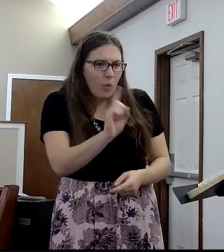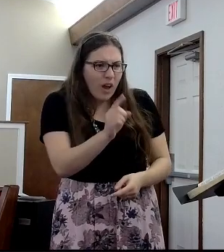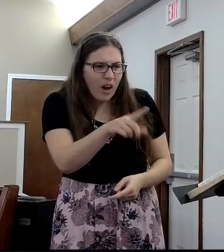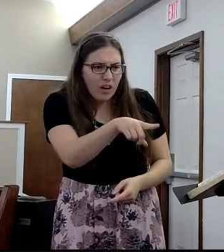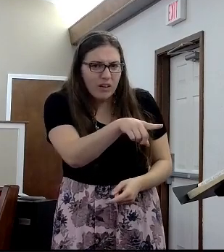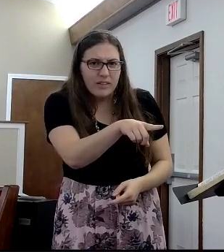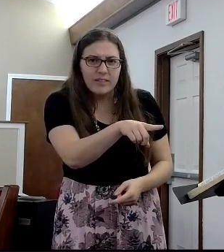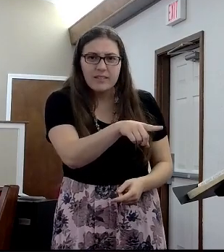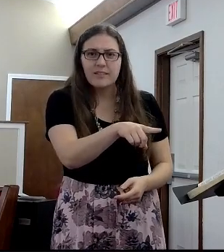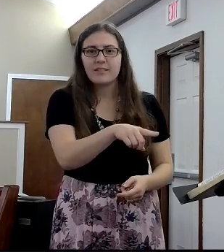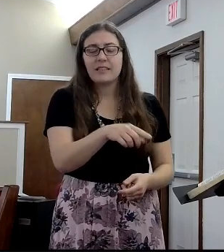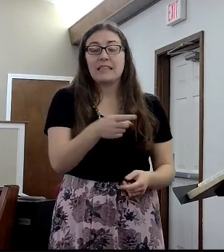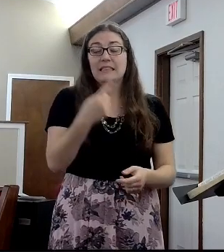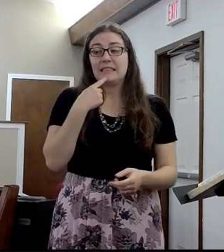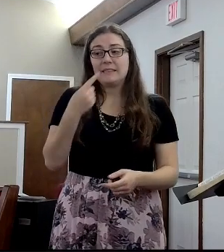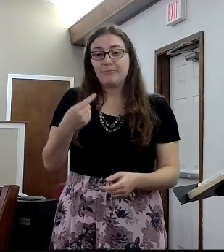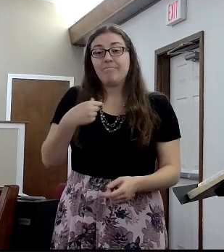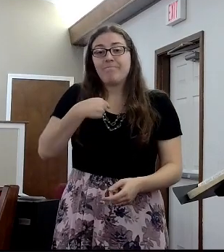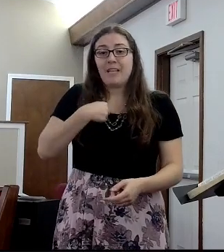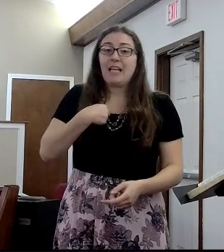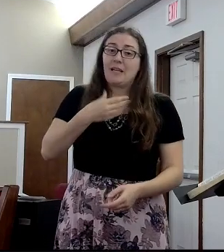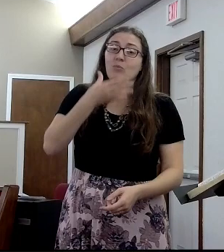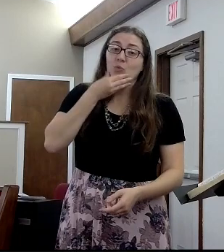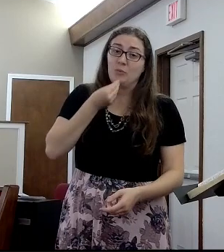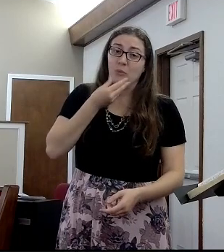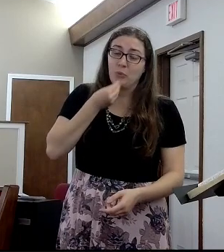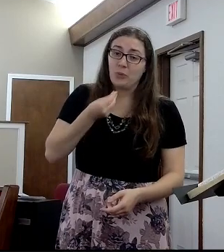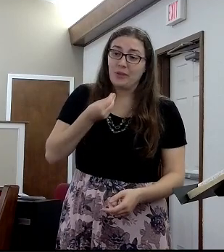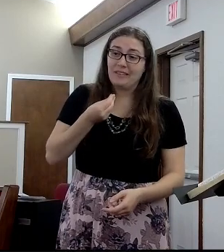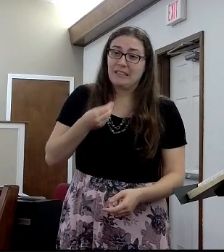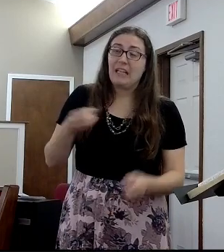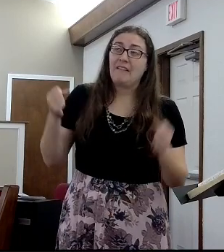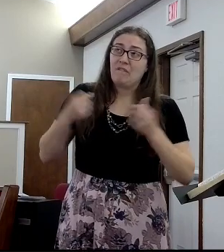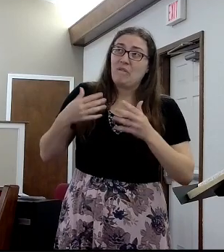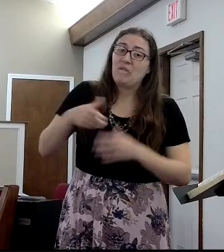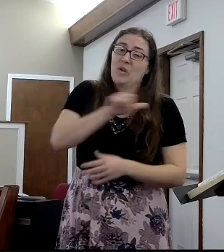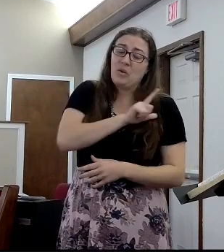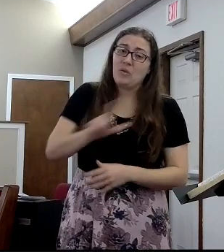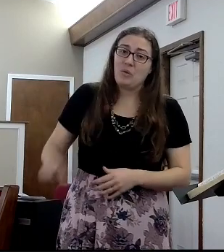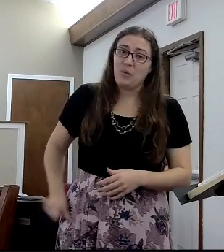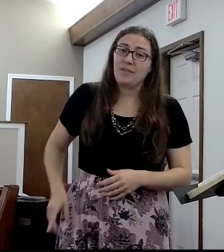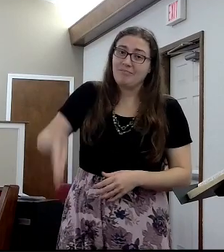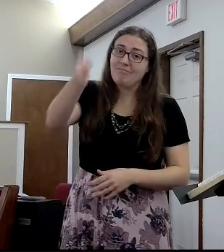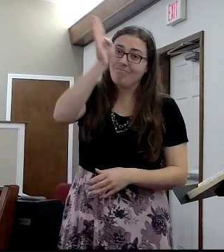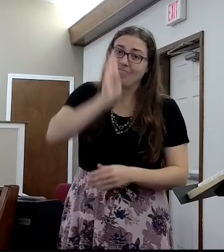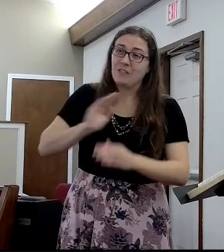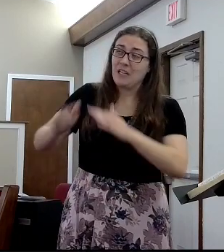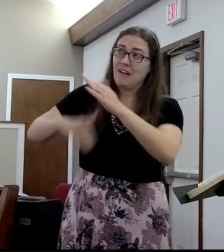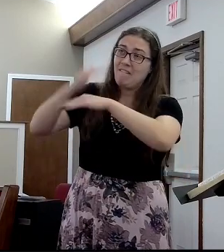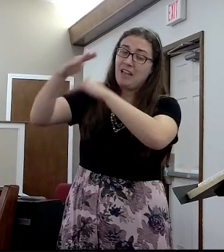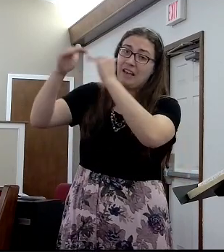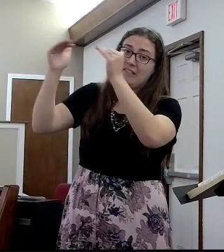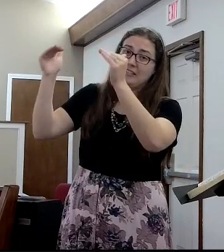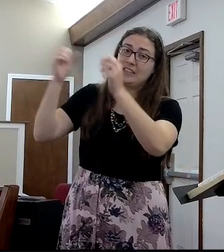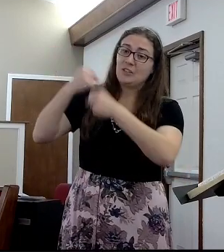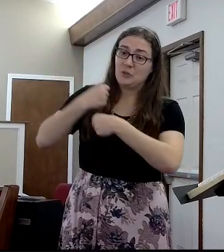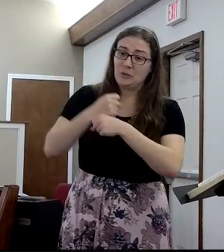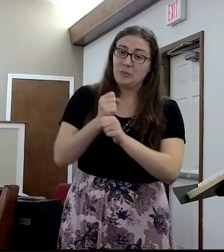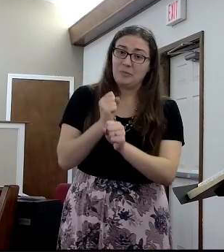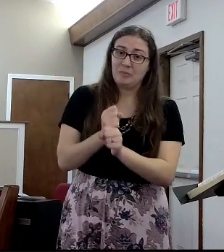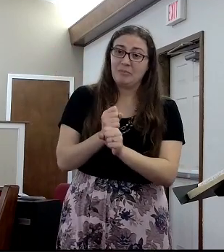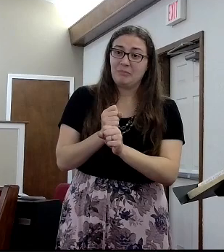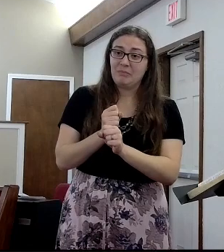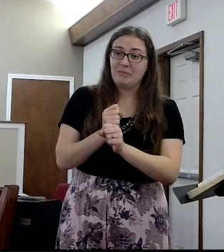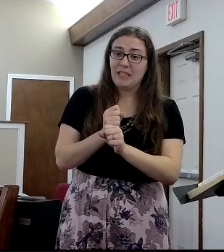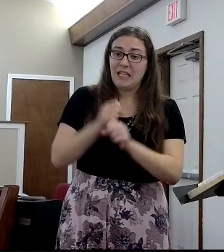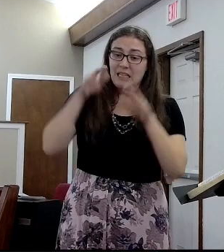is thy country? And of what people art thou? And he said unto them, I am an Hebrew, and I fear the Lord, the God